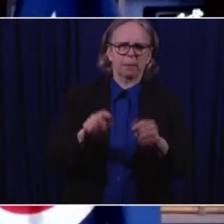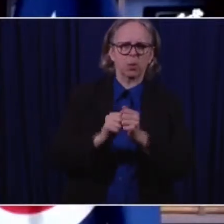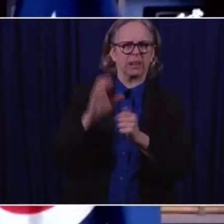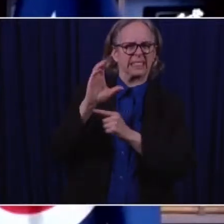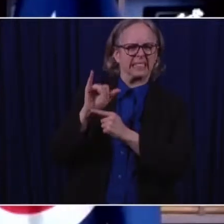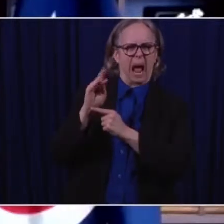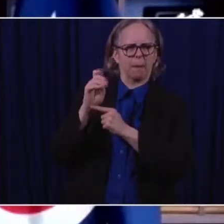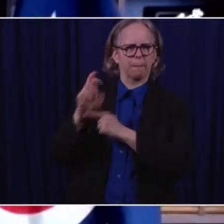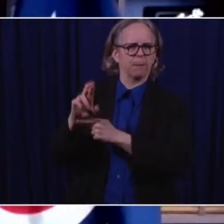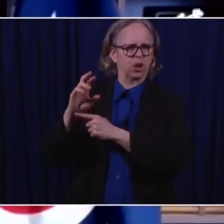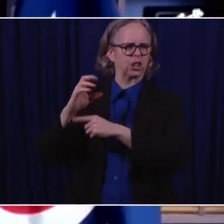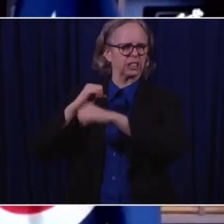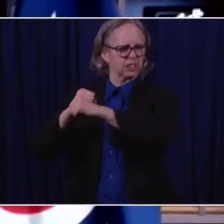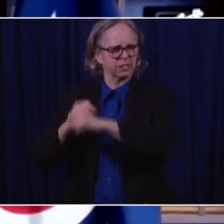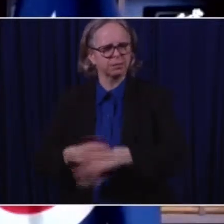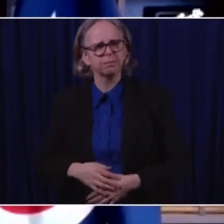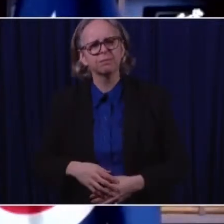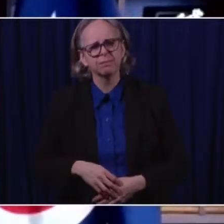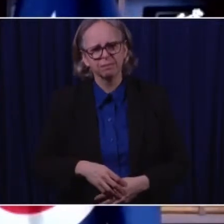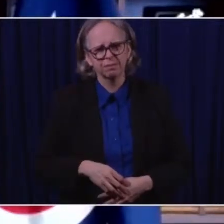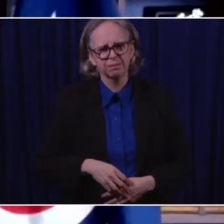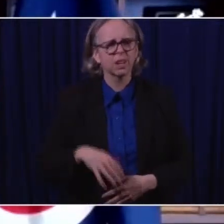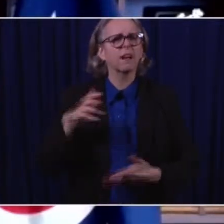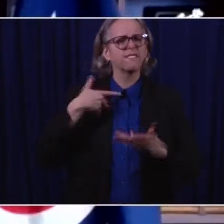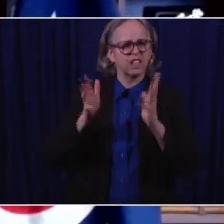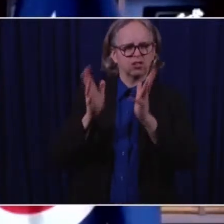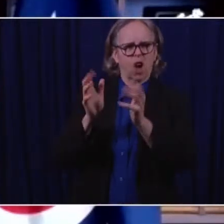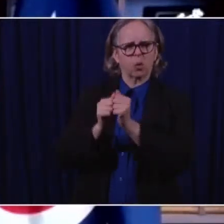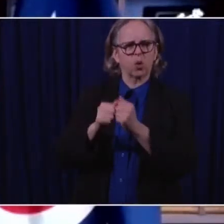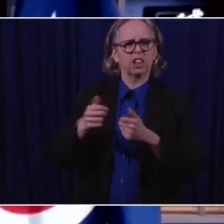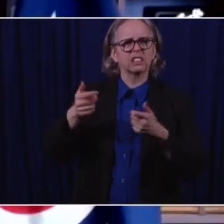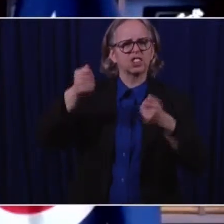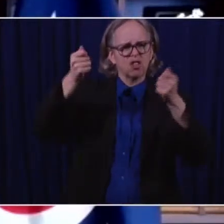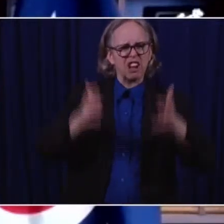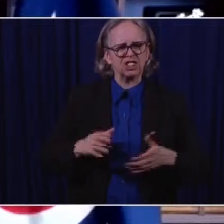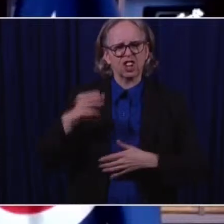she's testifying before the legislature right now.